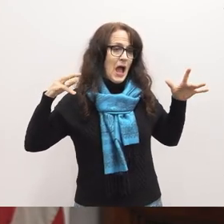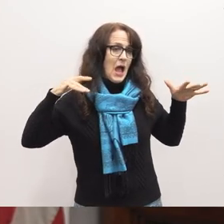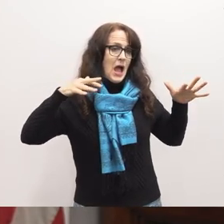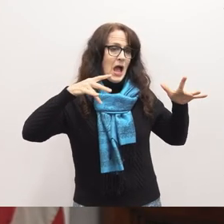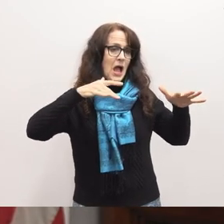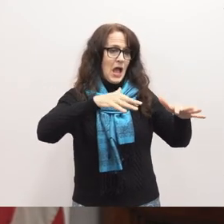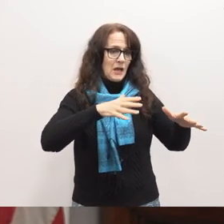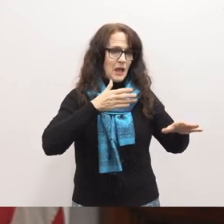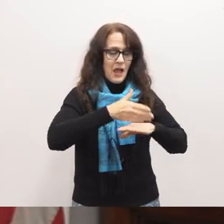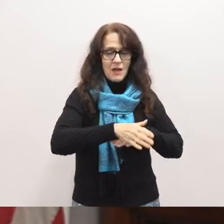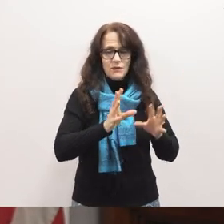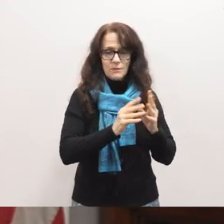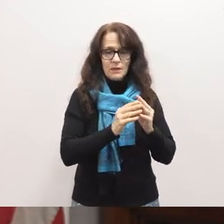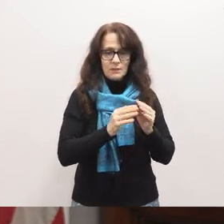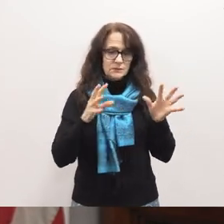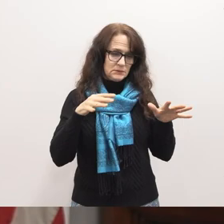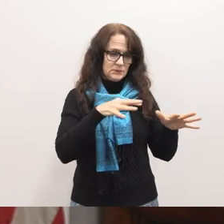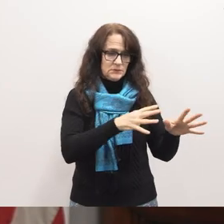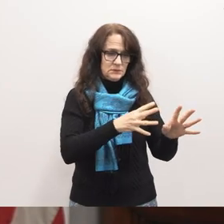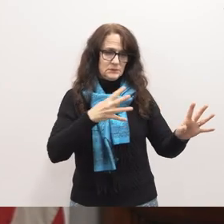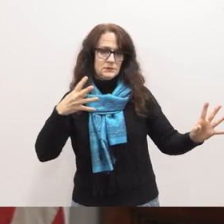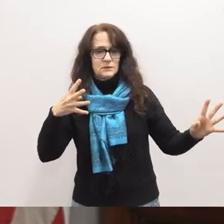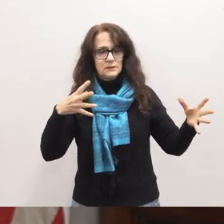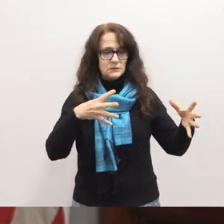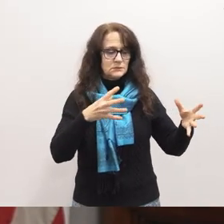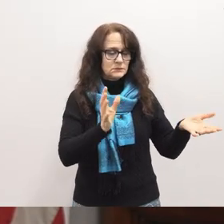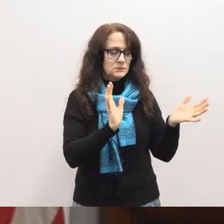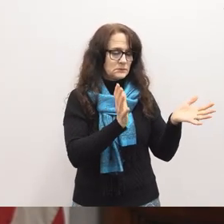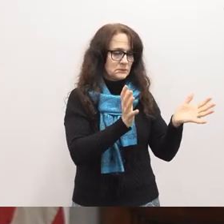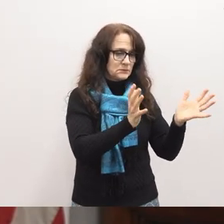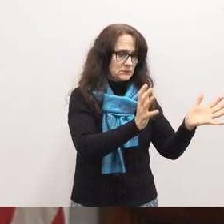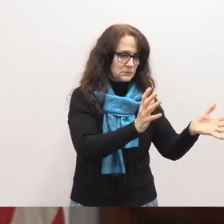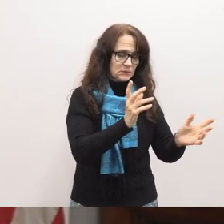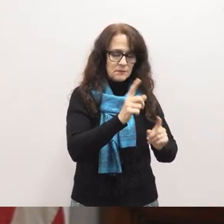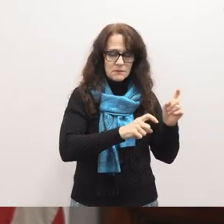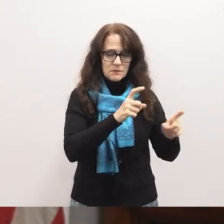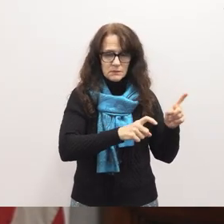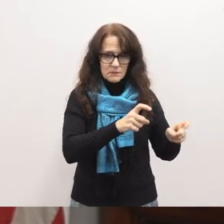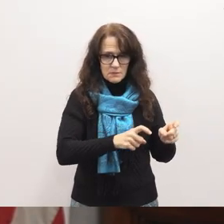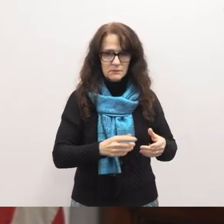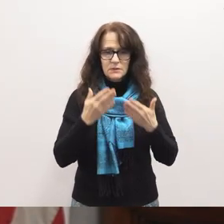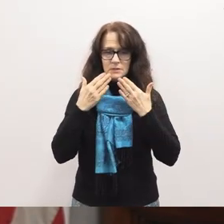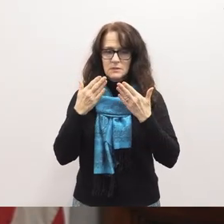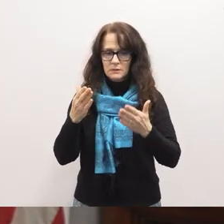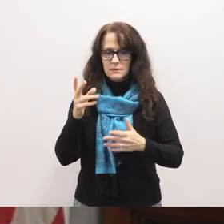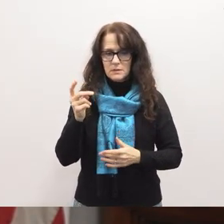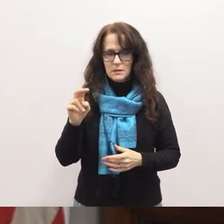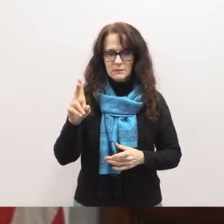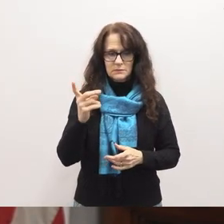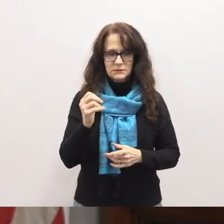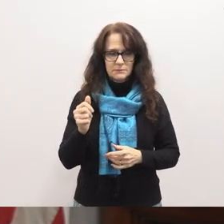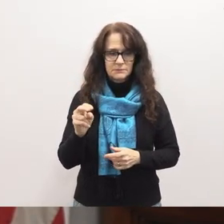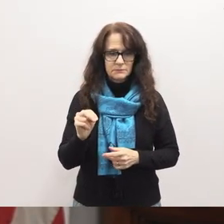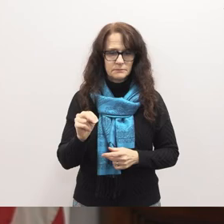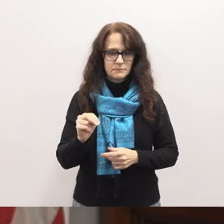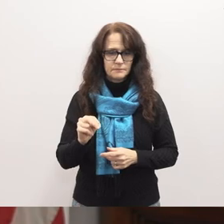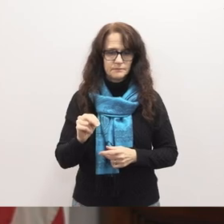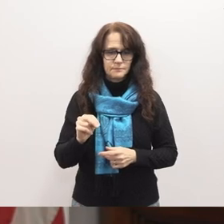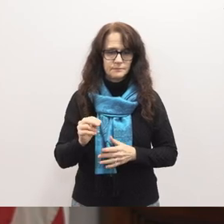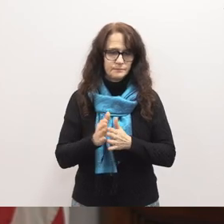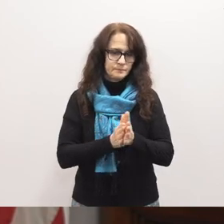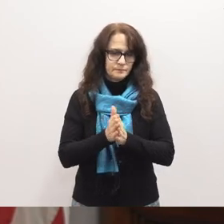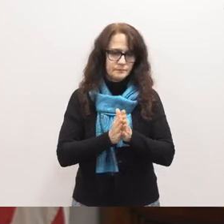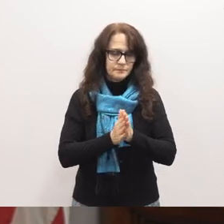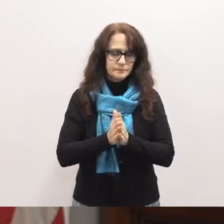the meetings of our parents and caregivers approaching. So thank you, Dr. Simon, for being proactive in